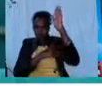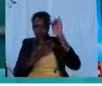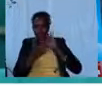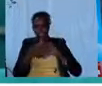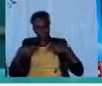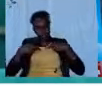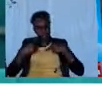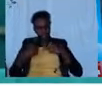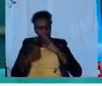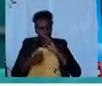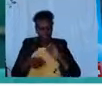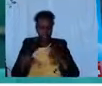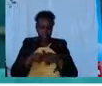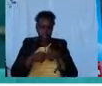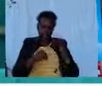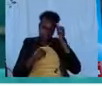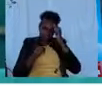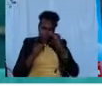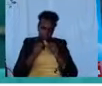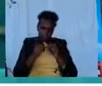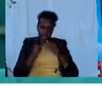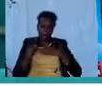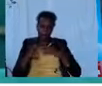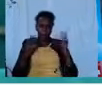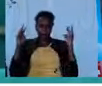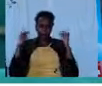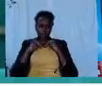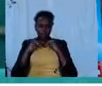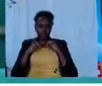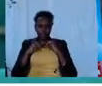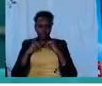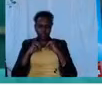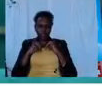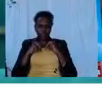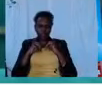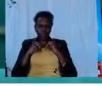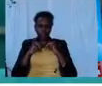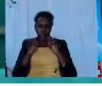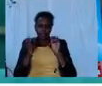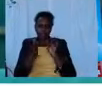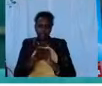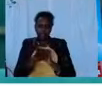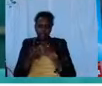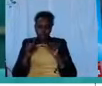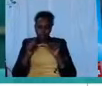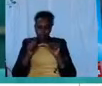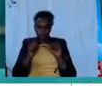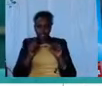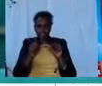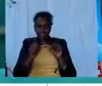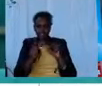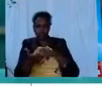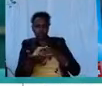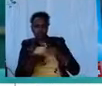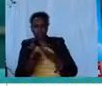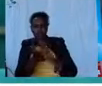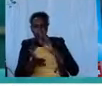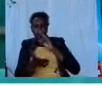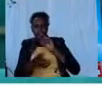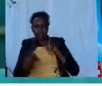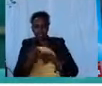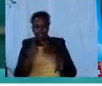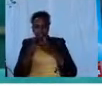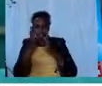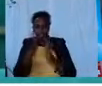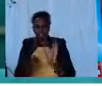heal them. We want to remember our provost, O Jehovah, Heavenly Father, that you may also continue to work with him even as he leads us